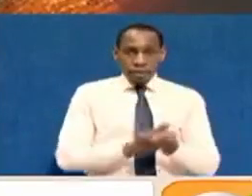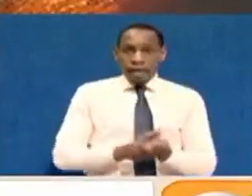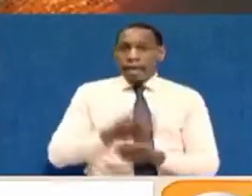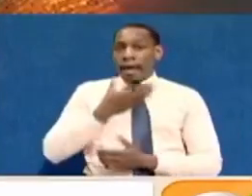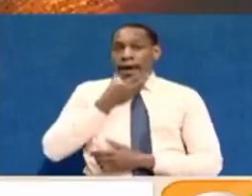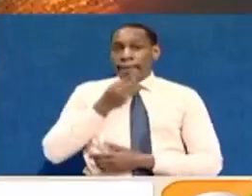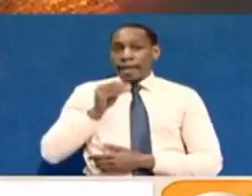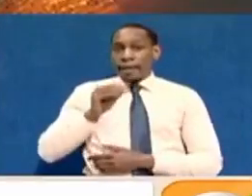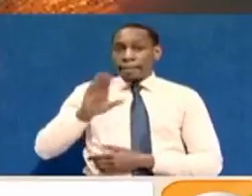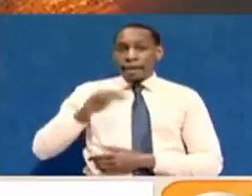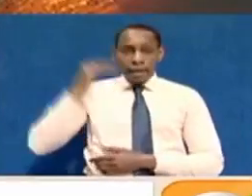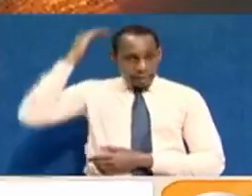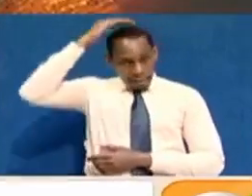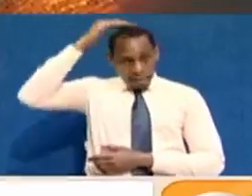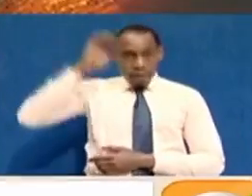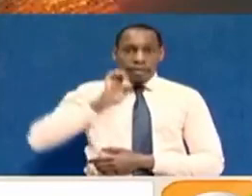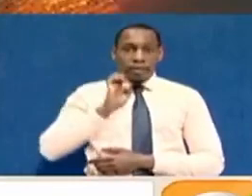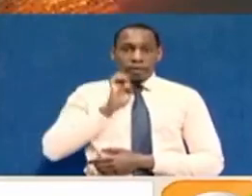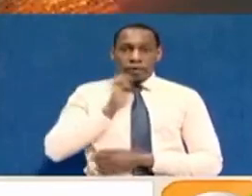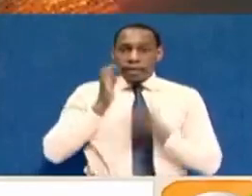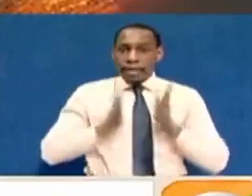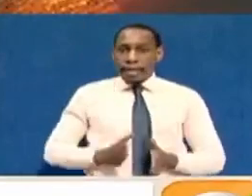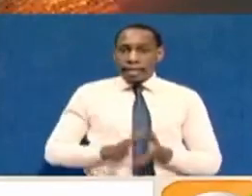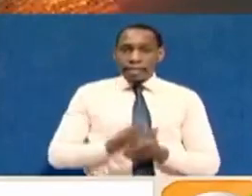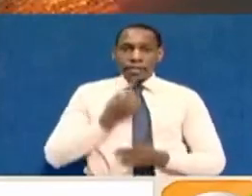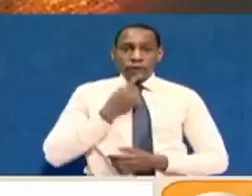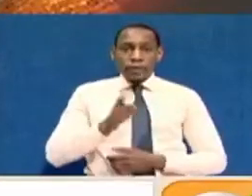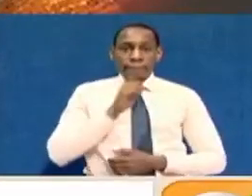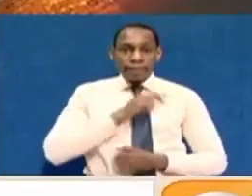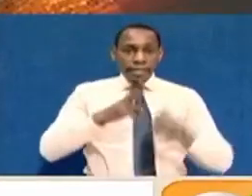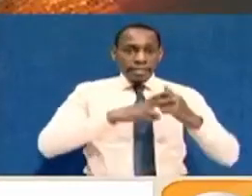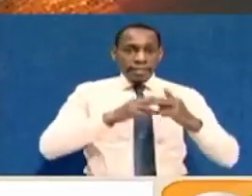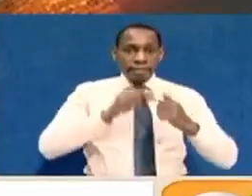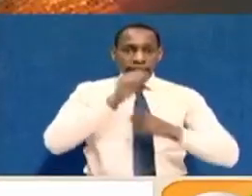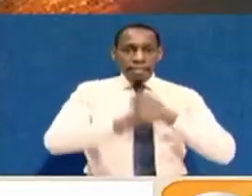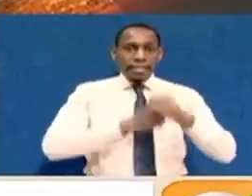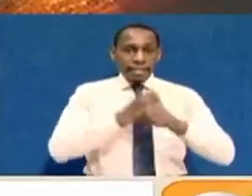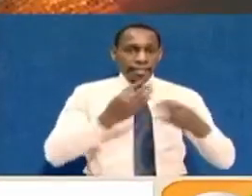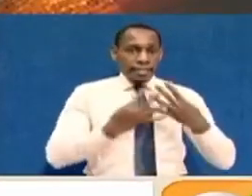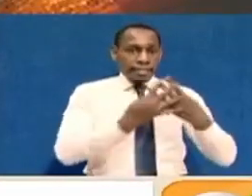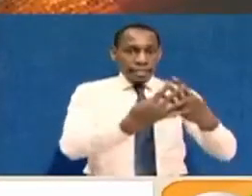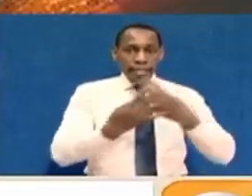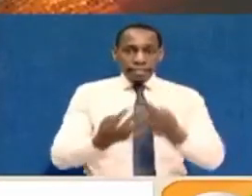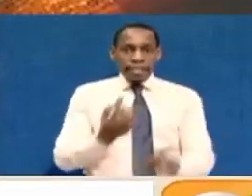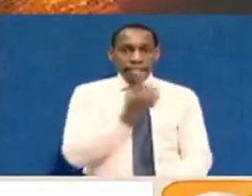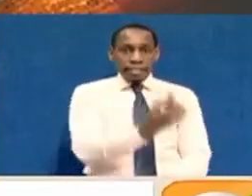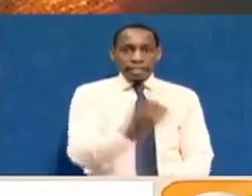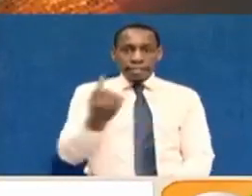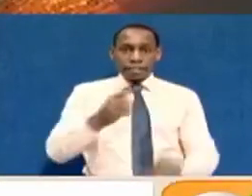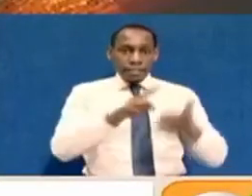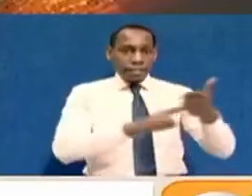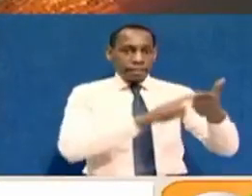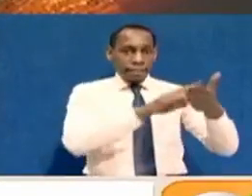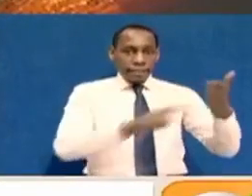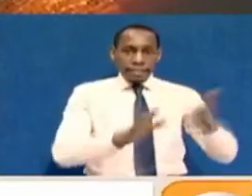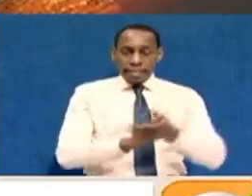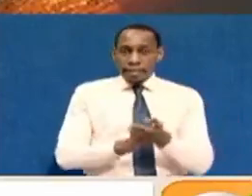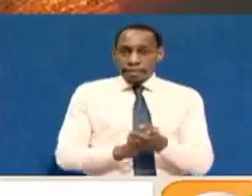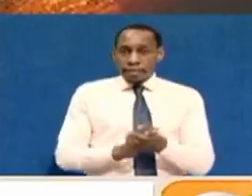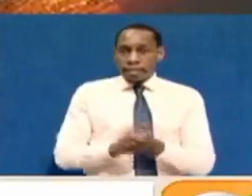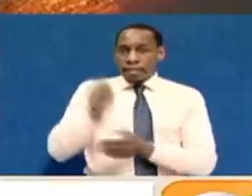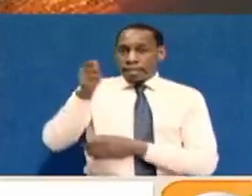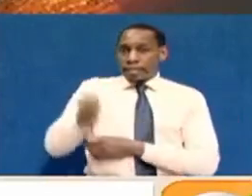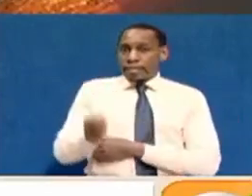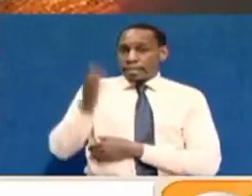The man, an Akarina elder, was sentenced to 70 years in jail for each offense. Baricho senior principal